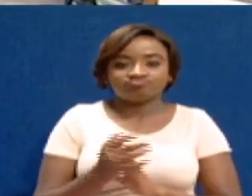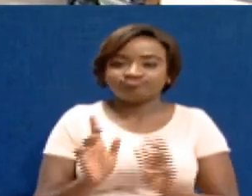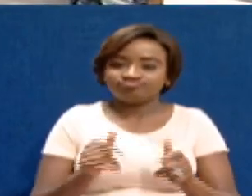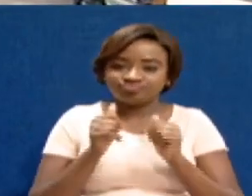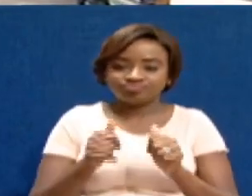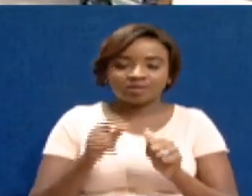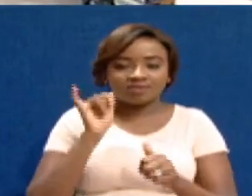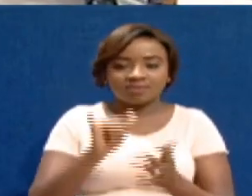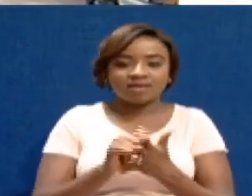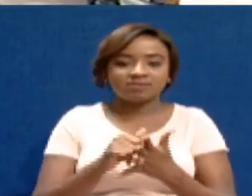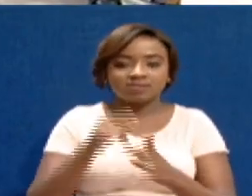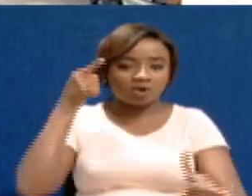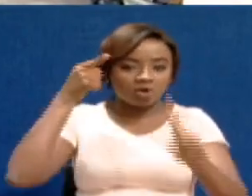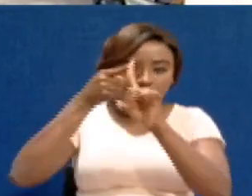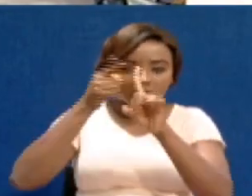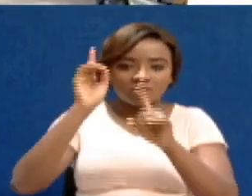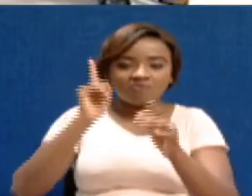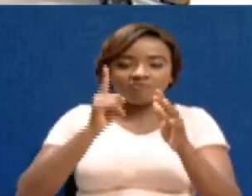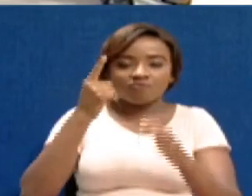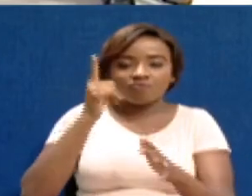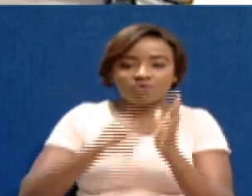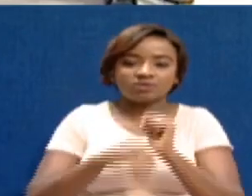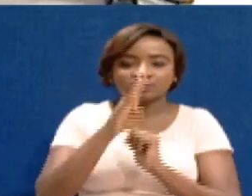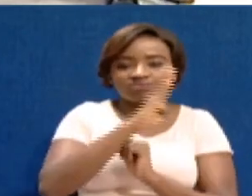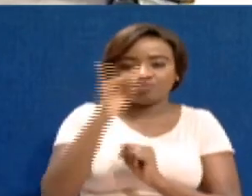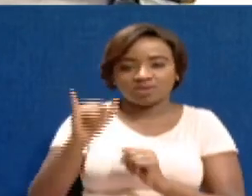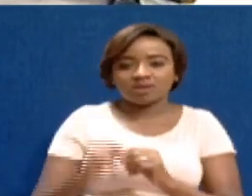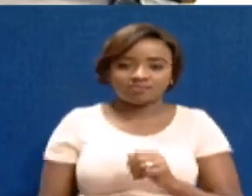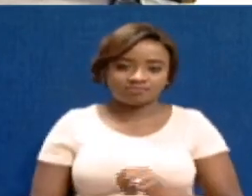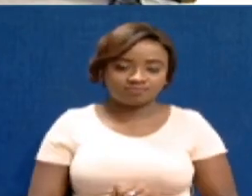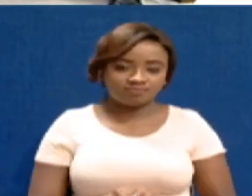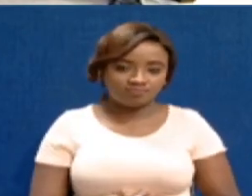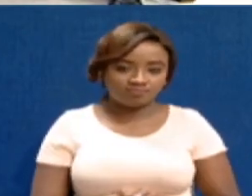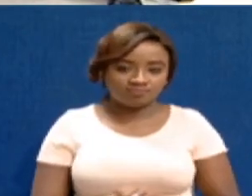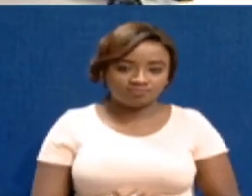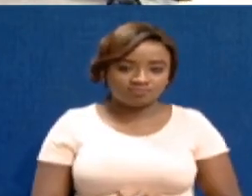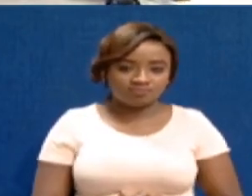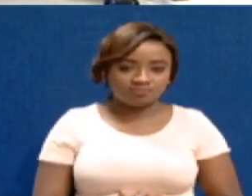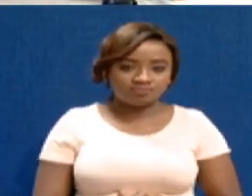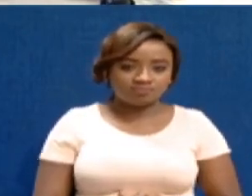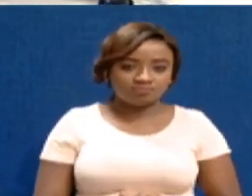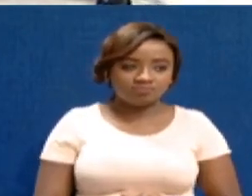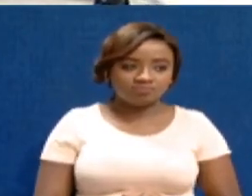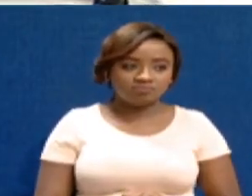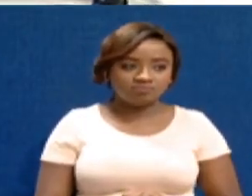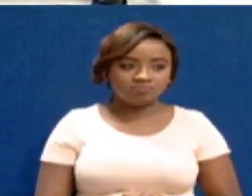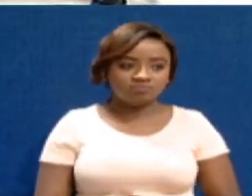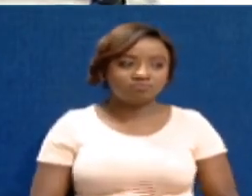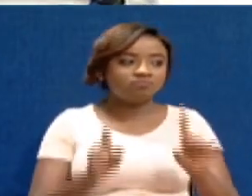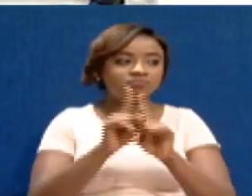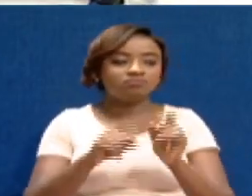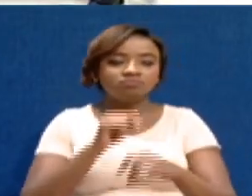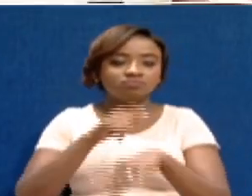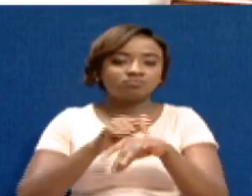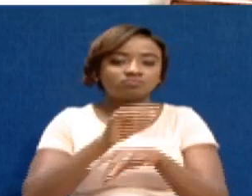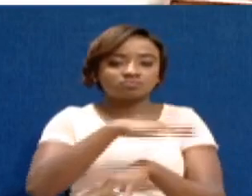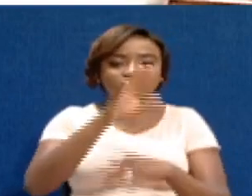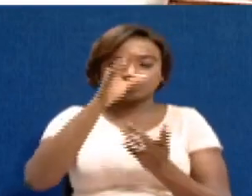constitution had not addressed these issues. You also recall that we were told in 2010 that actually 20%